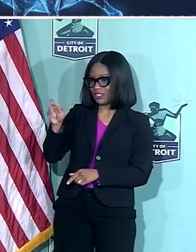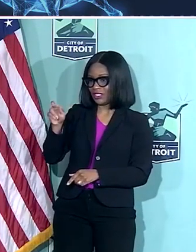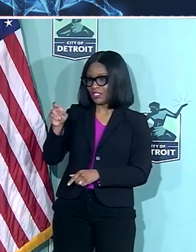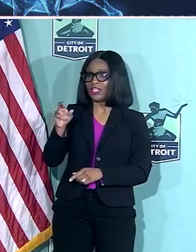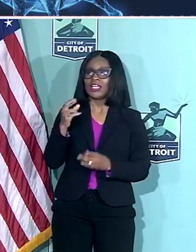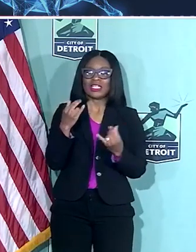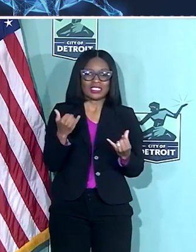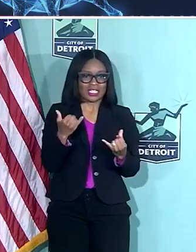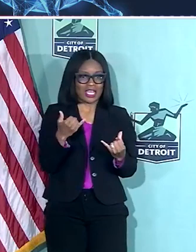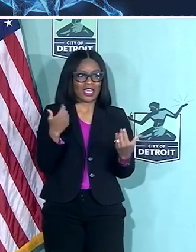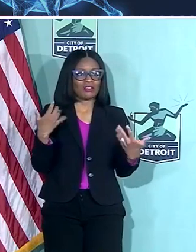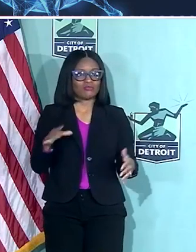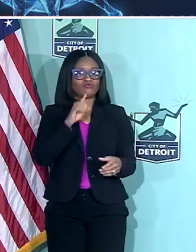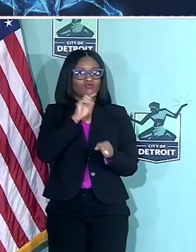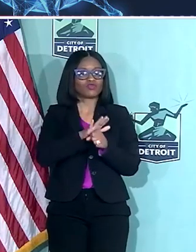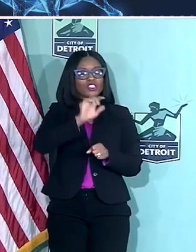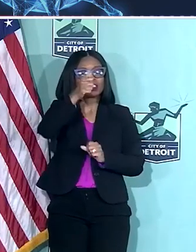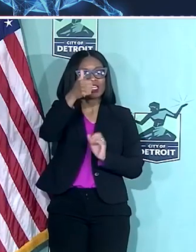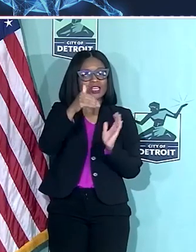have confirmed